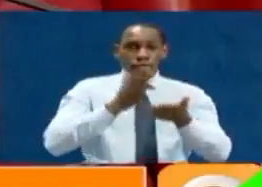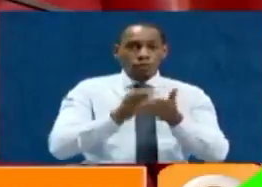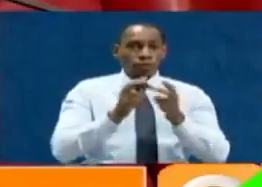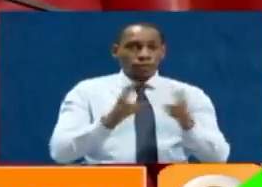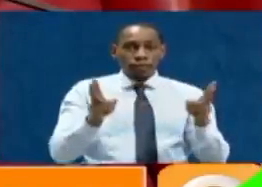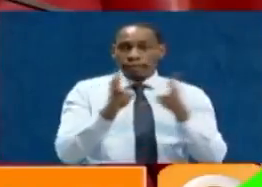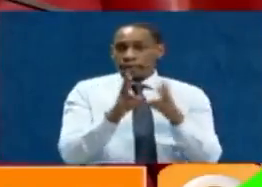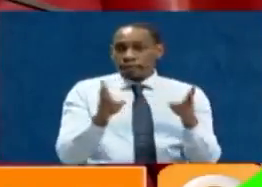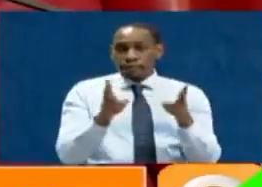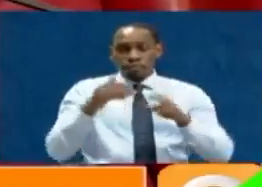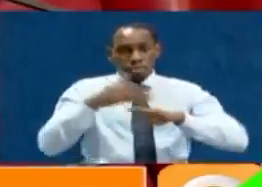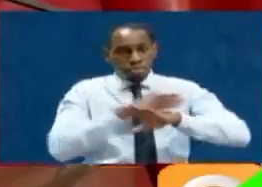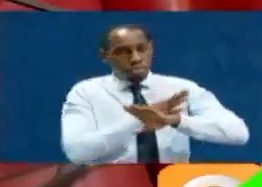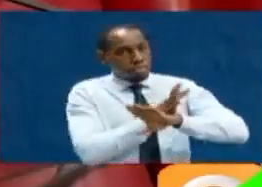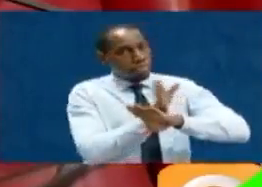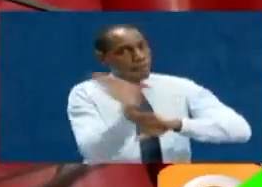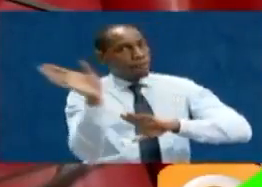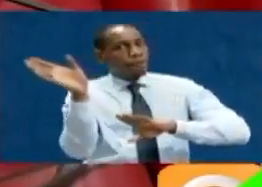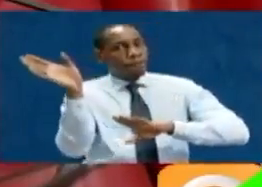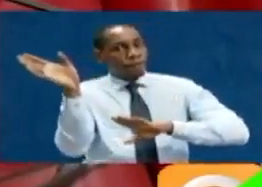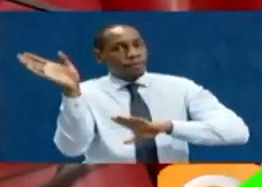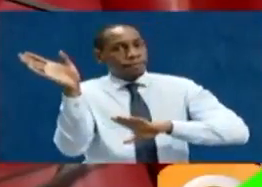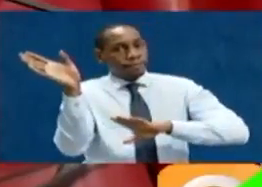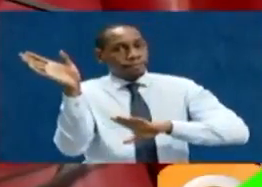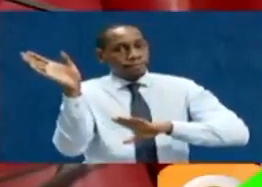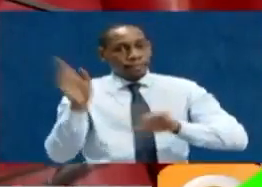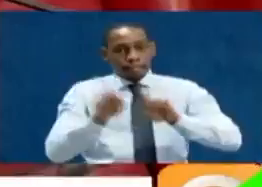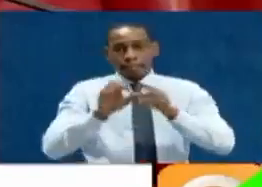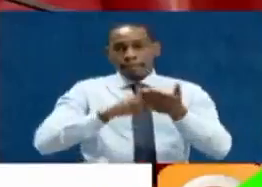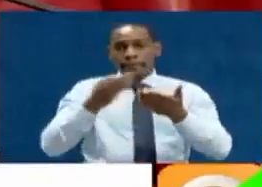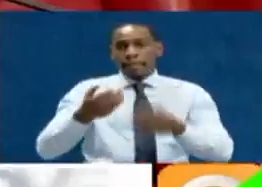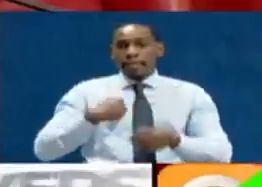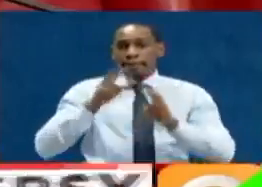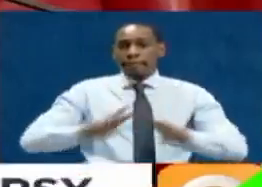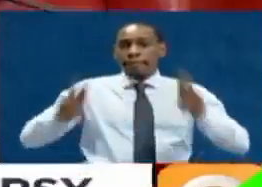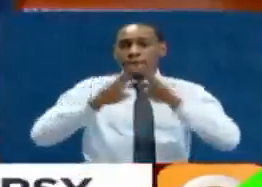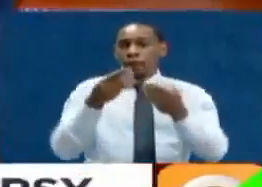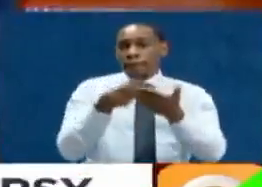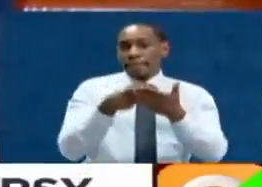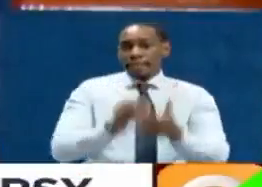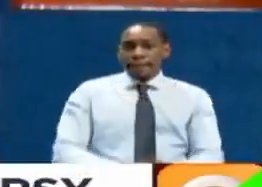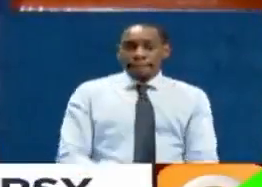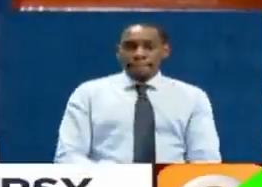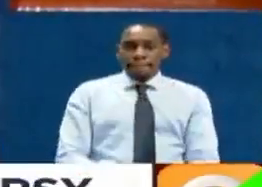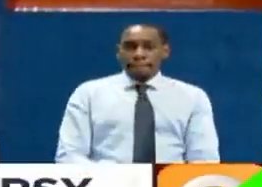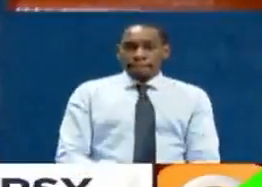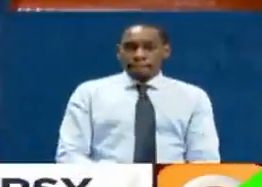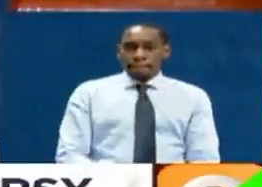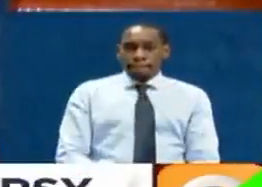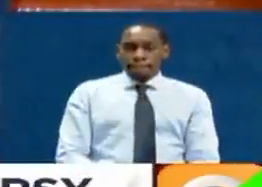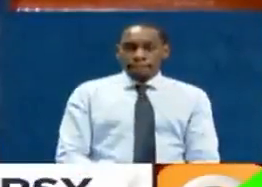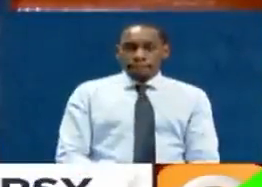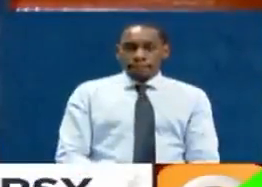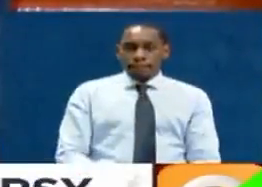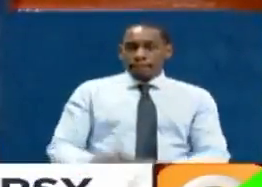very gravely shortchanged and failing to get value for money. When you